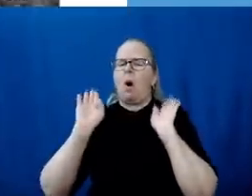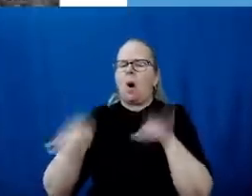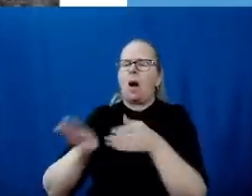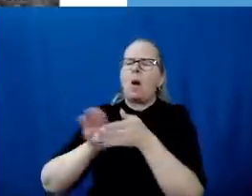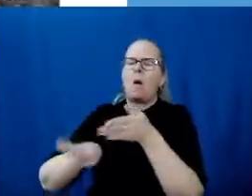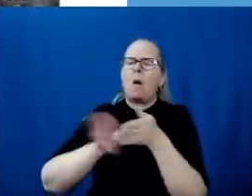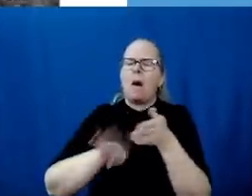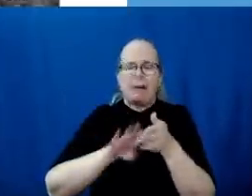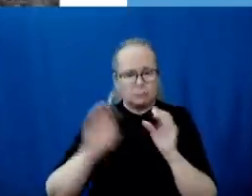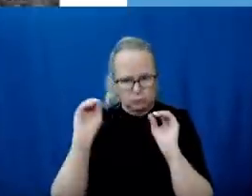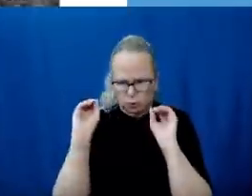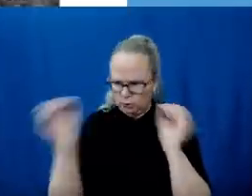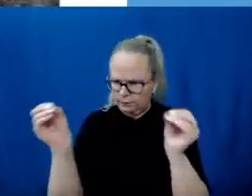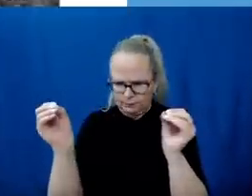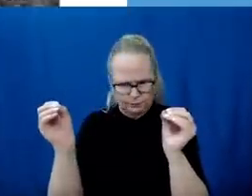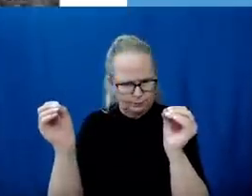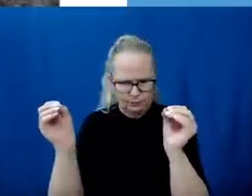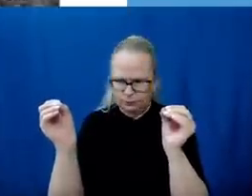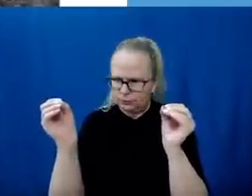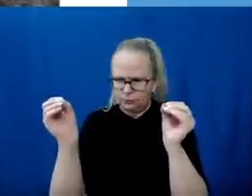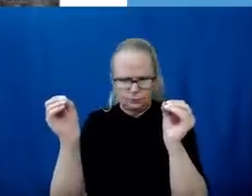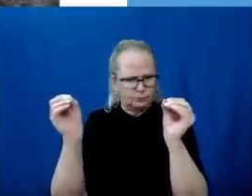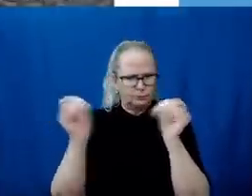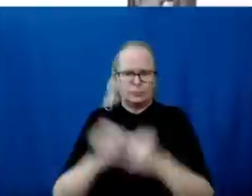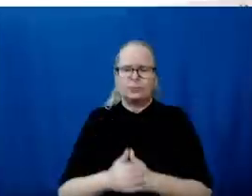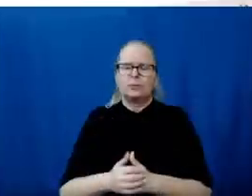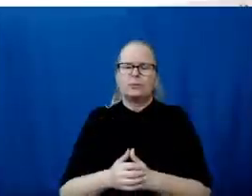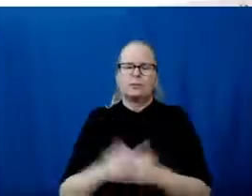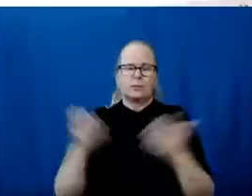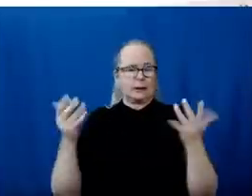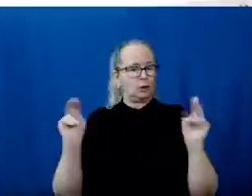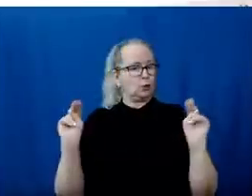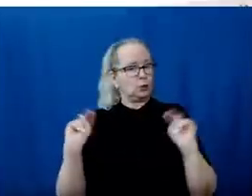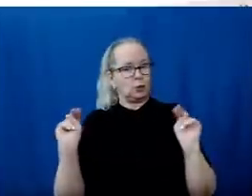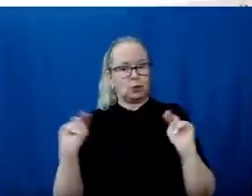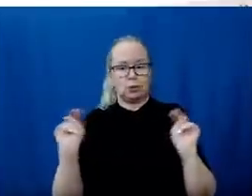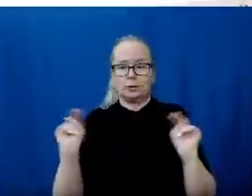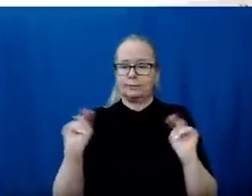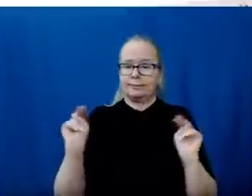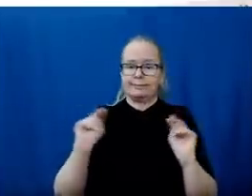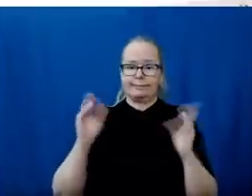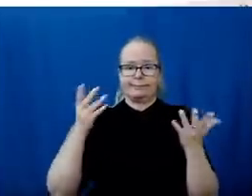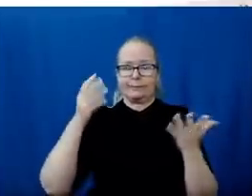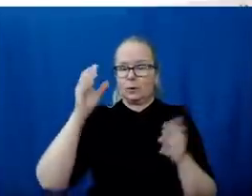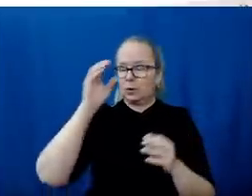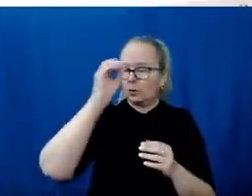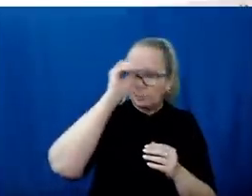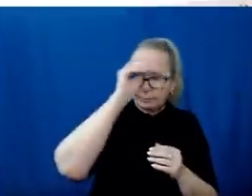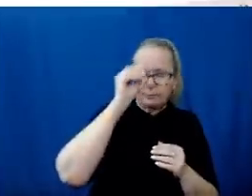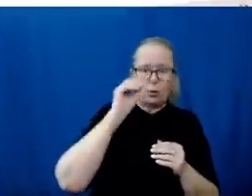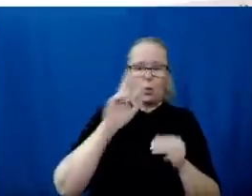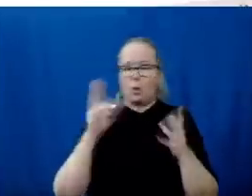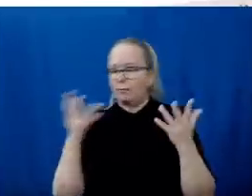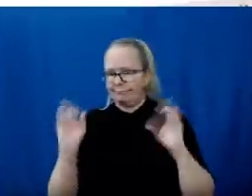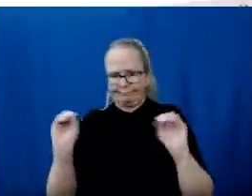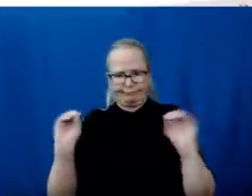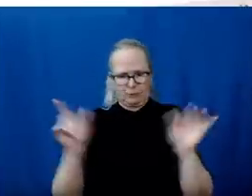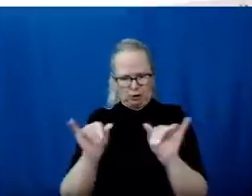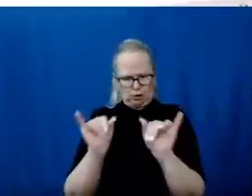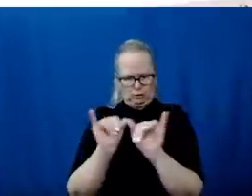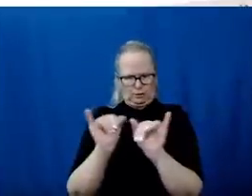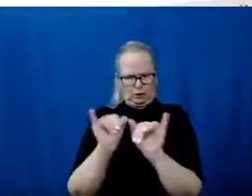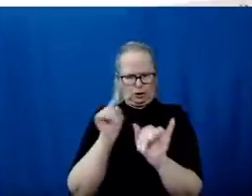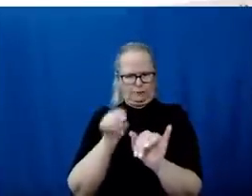exclude marginalized populations. It captures everybody in the society. And it is an objective, unbiased mechanism by which